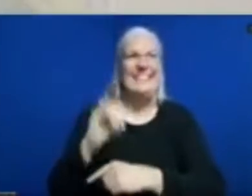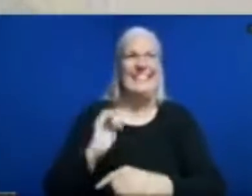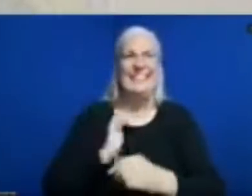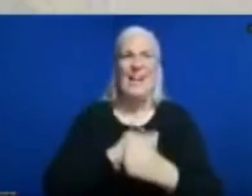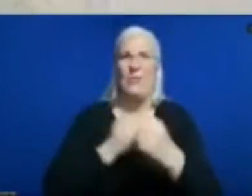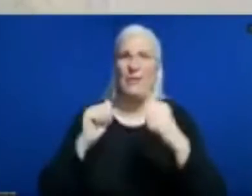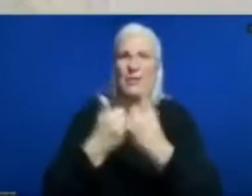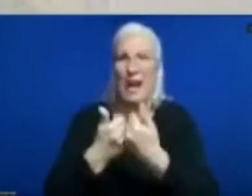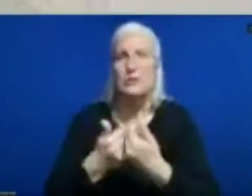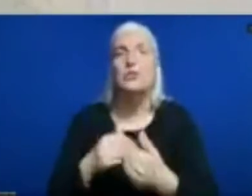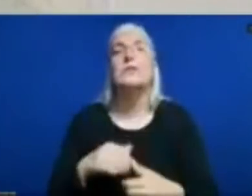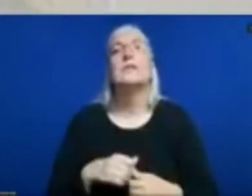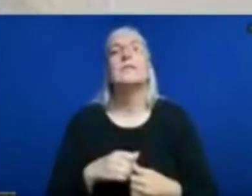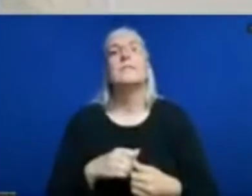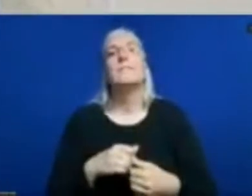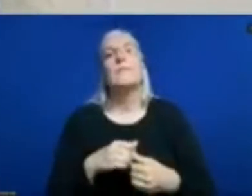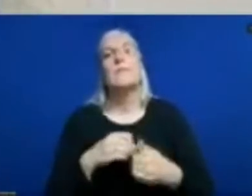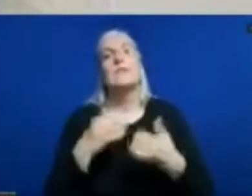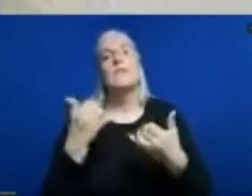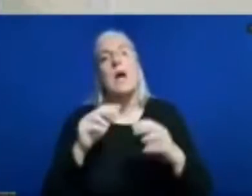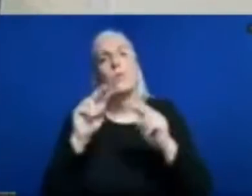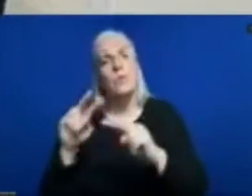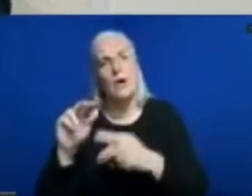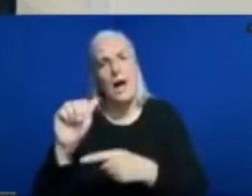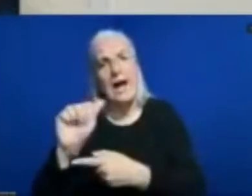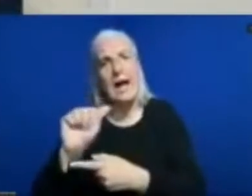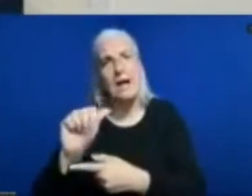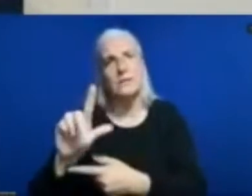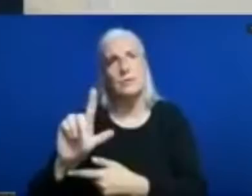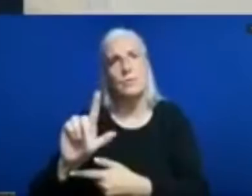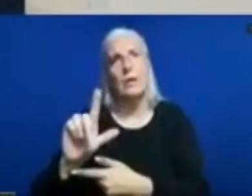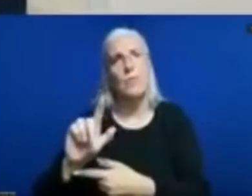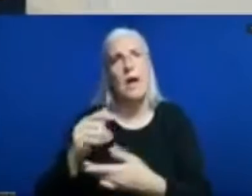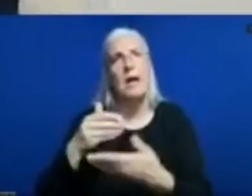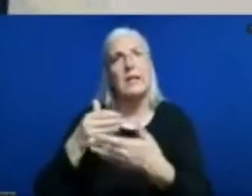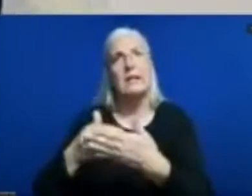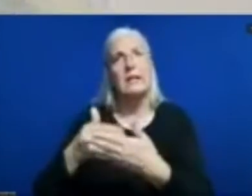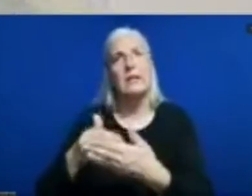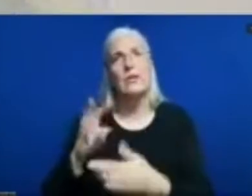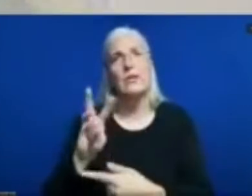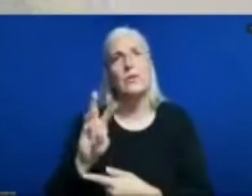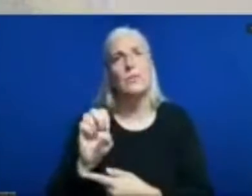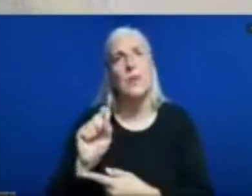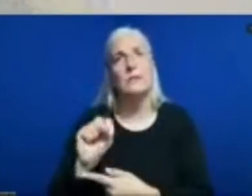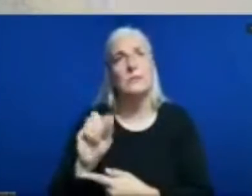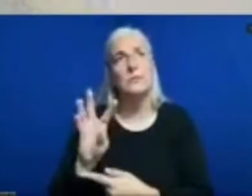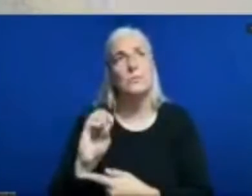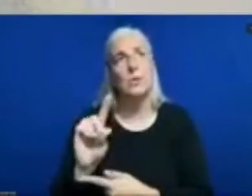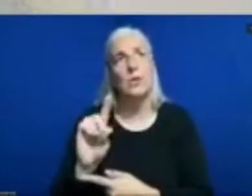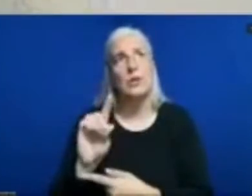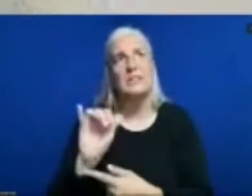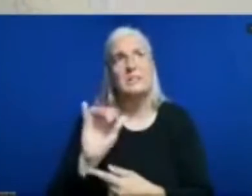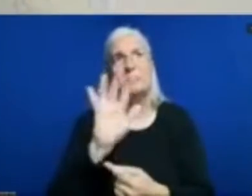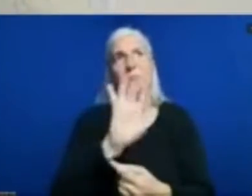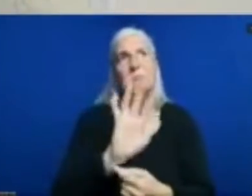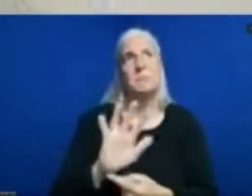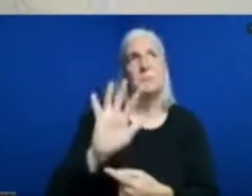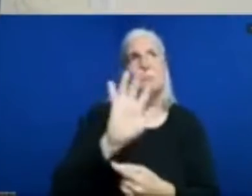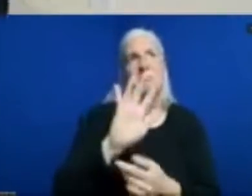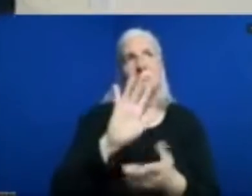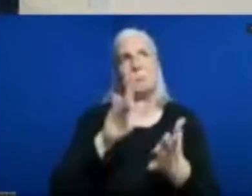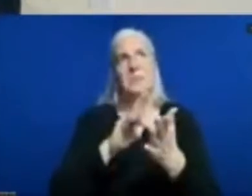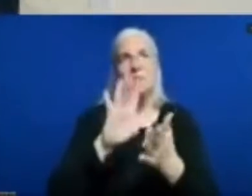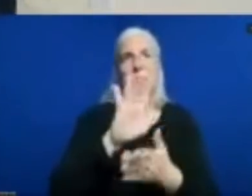Westwood, and we did have some activity in there from the residual heat from all the operations that have gone on in there in the last few days. But